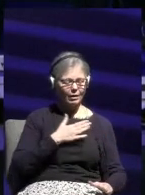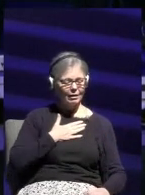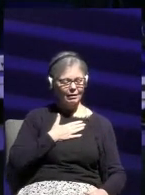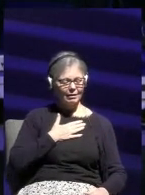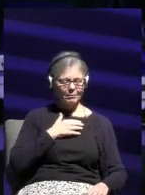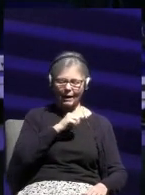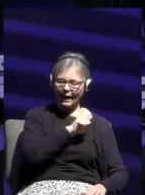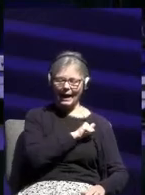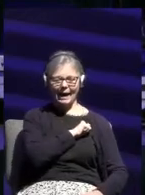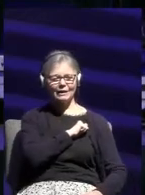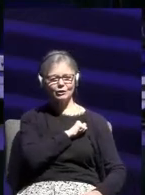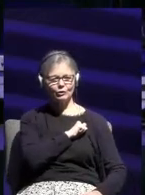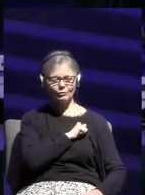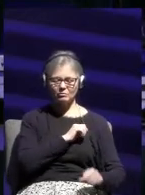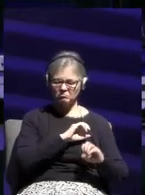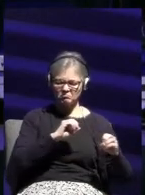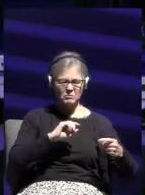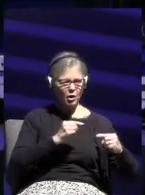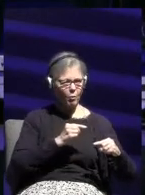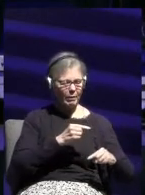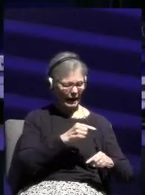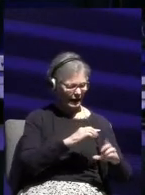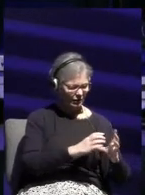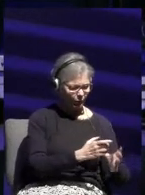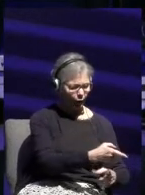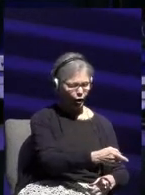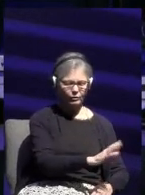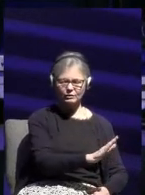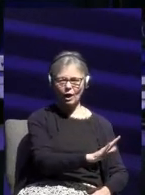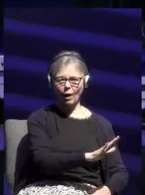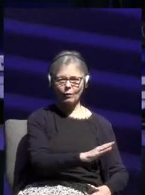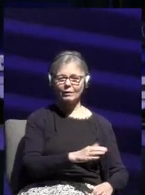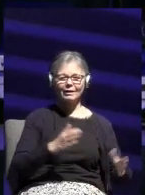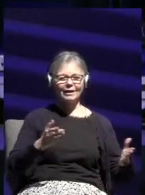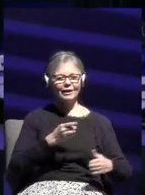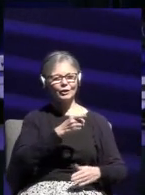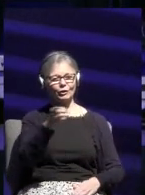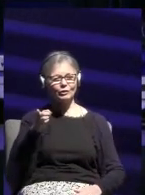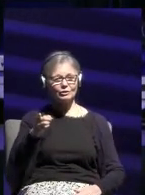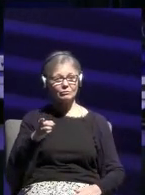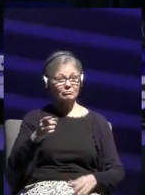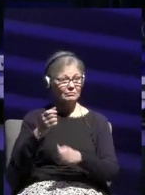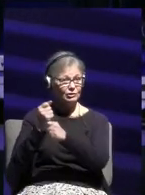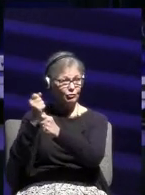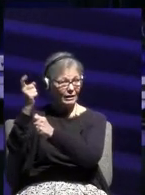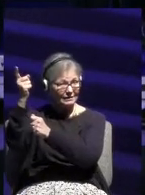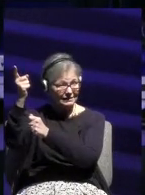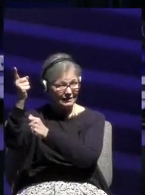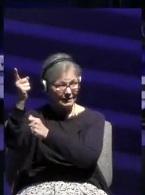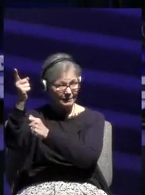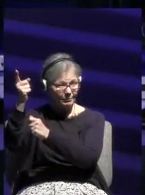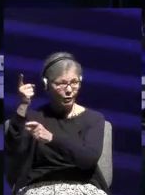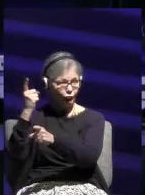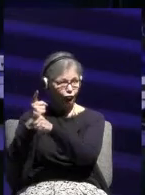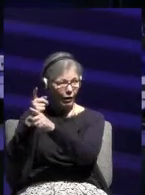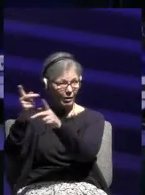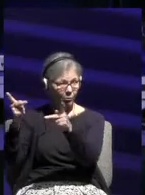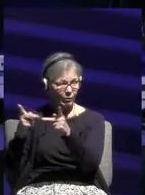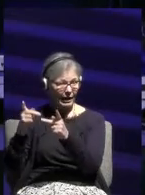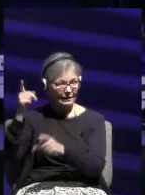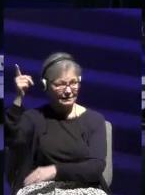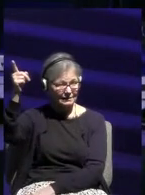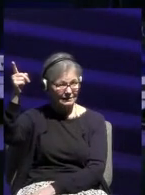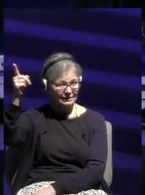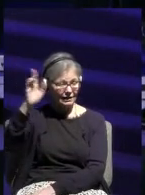live in the pain of the world. I want to encourage somebody today. Put your confidence in the right place. Put